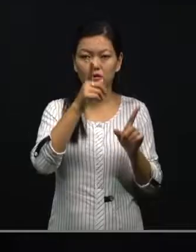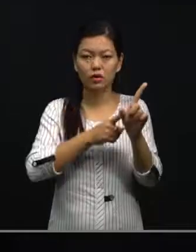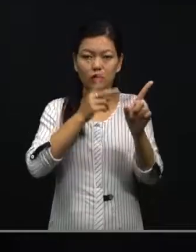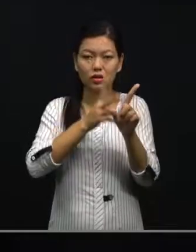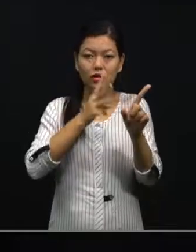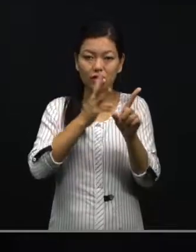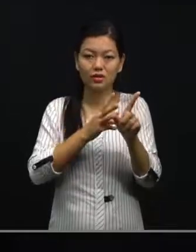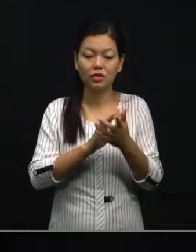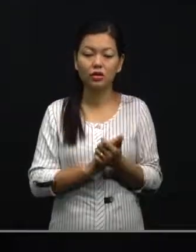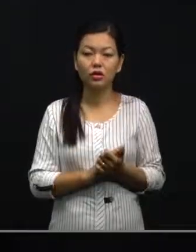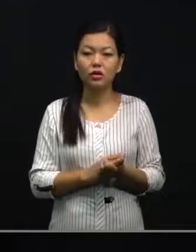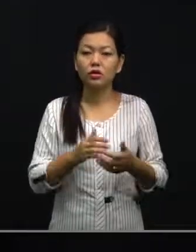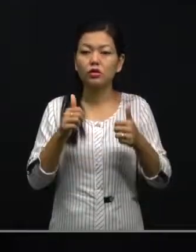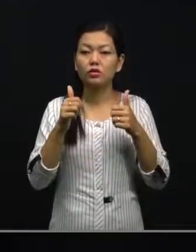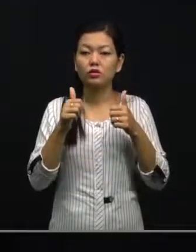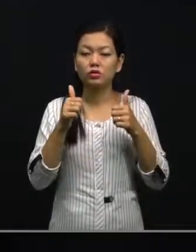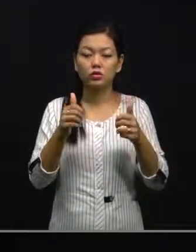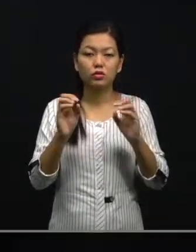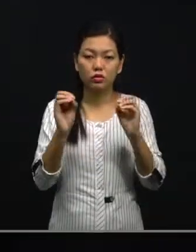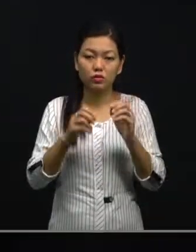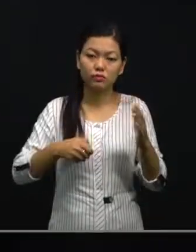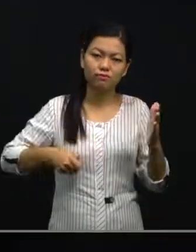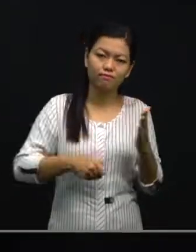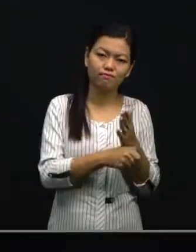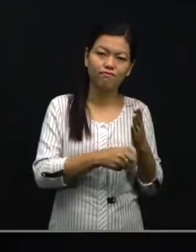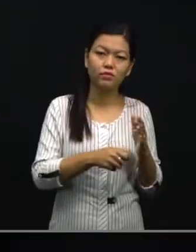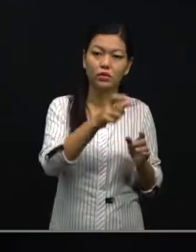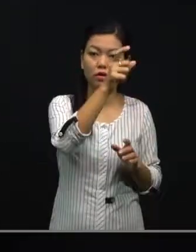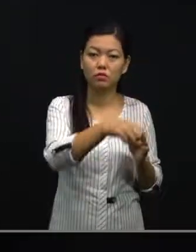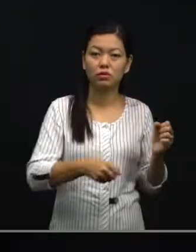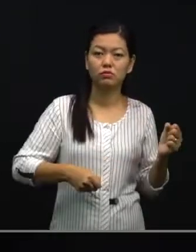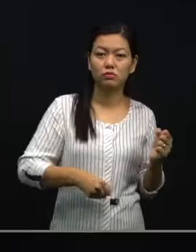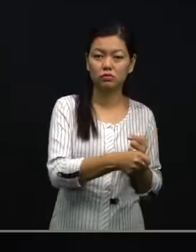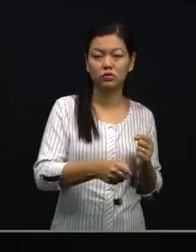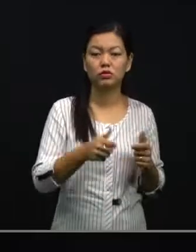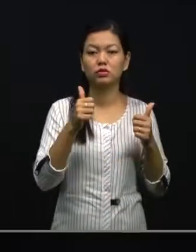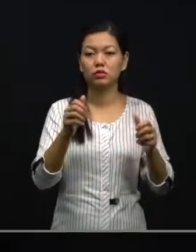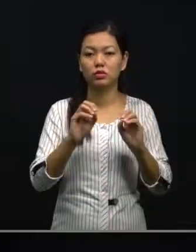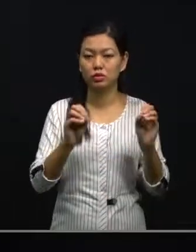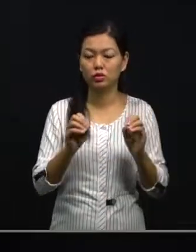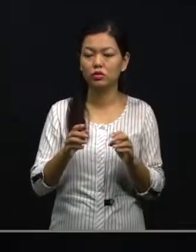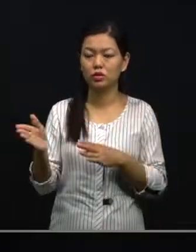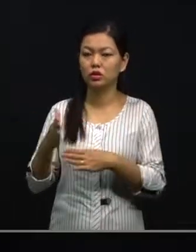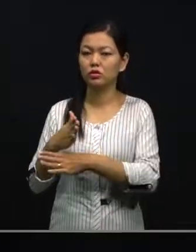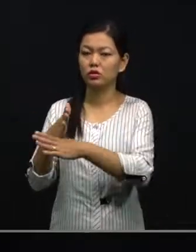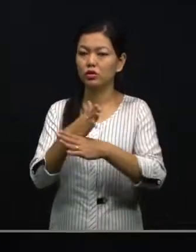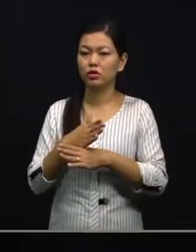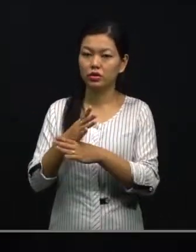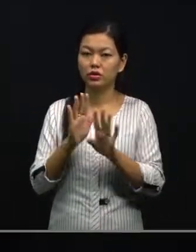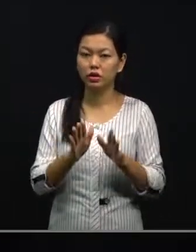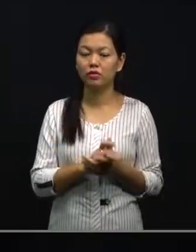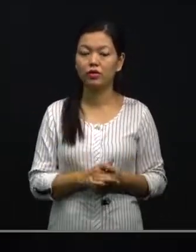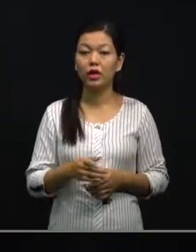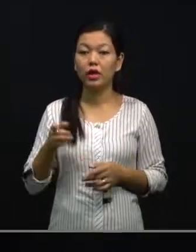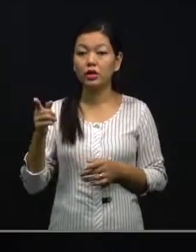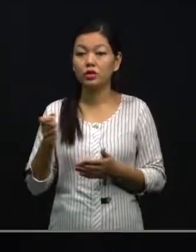person, and yet she also pointed out that the ghost should travel a little bit to America in order to learn more. So see, she is a combination